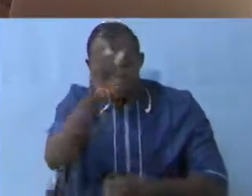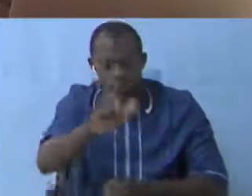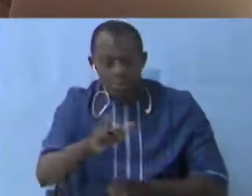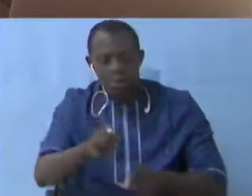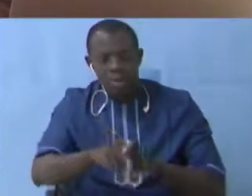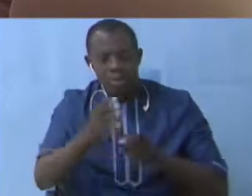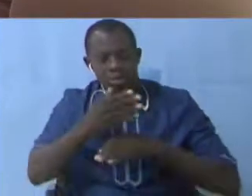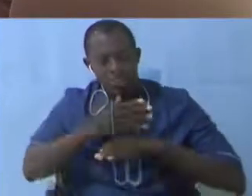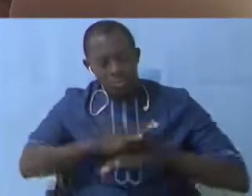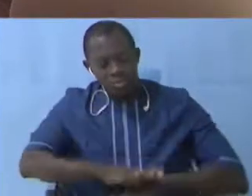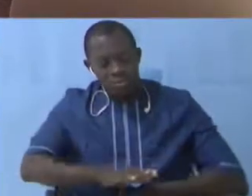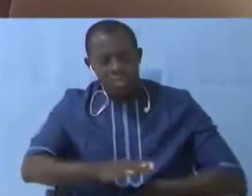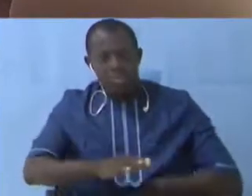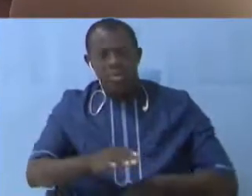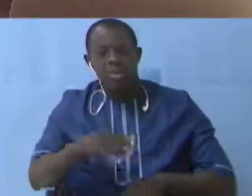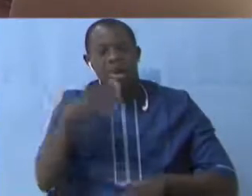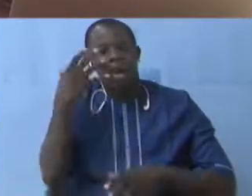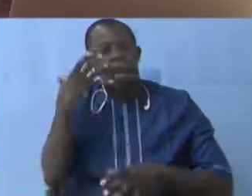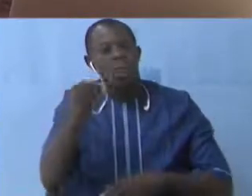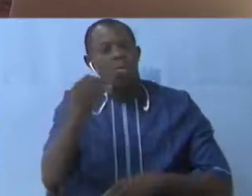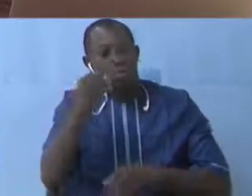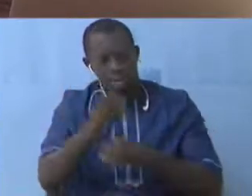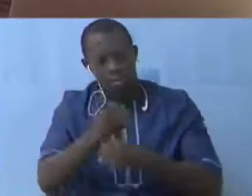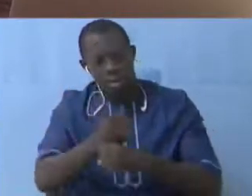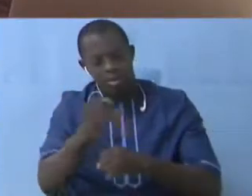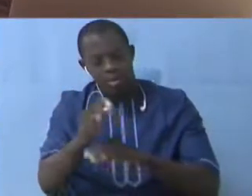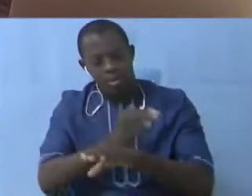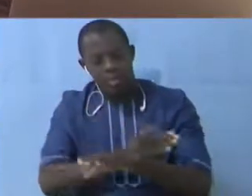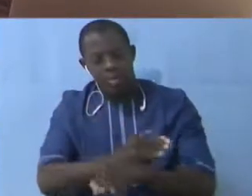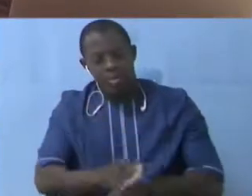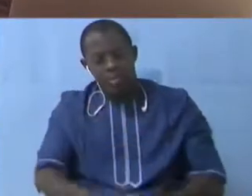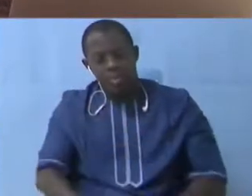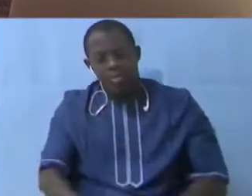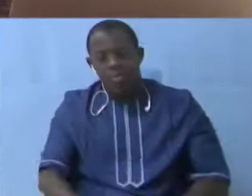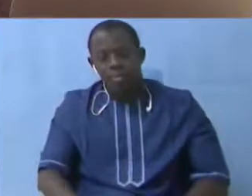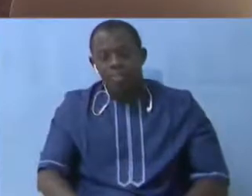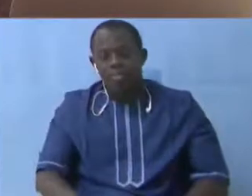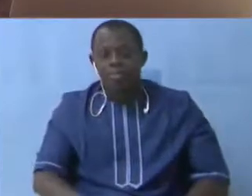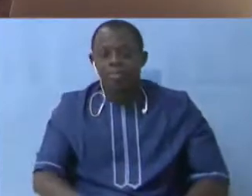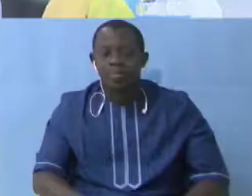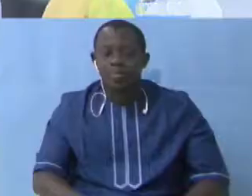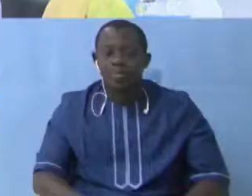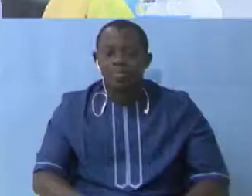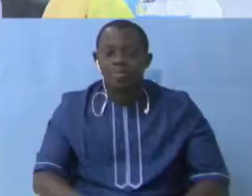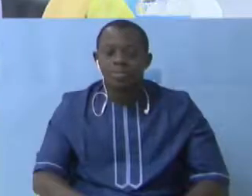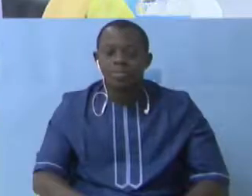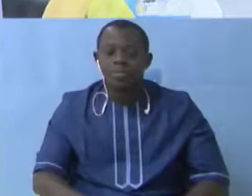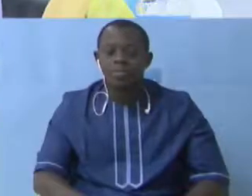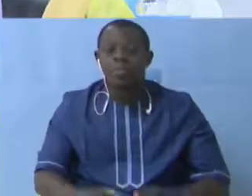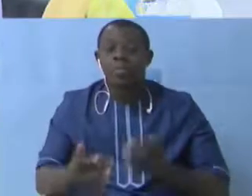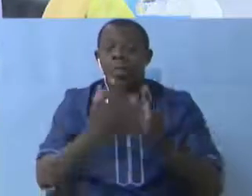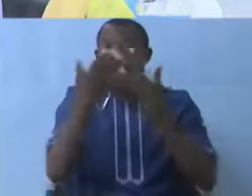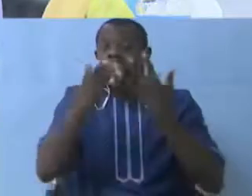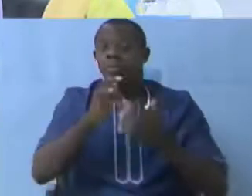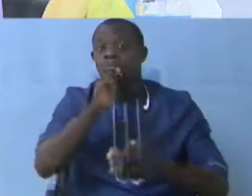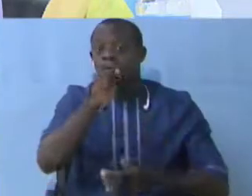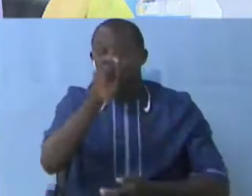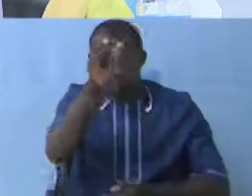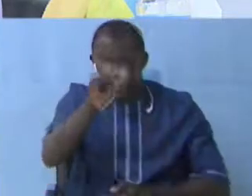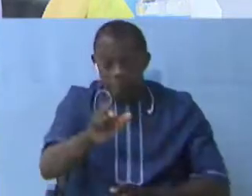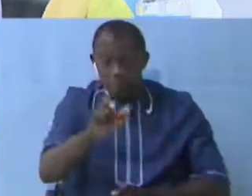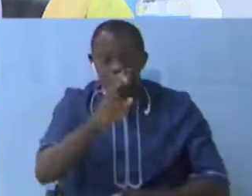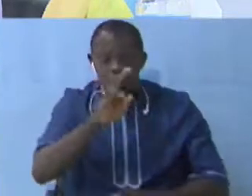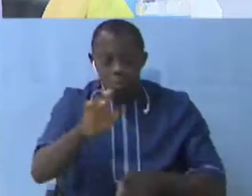ndax di nga mun a wax ñoom naka lañ indee jaxase boobu ci nit ñi. Many journalists who were detained by the